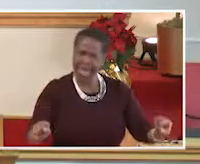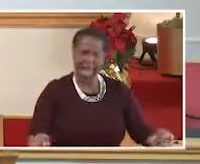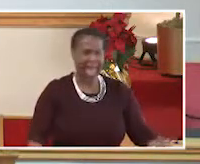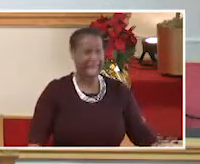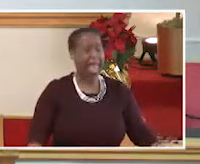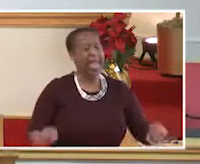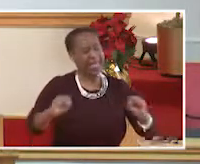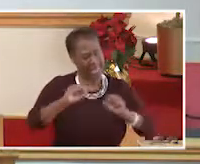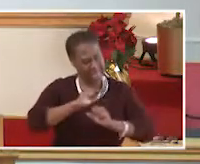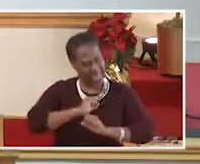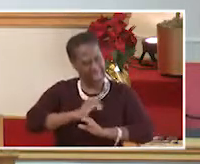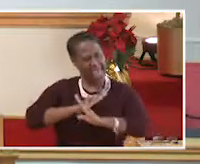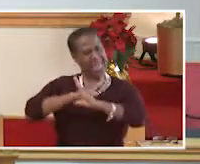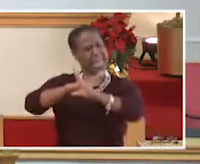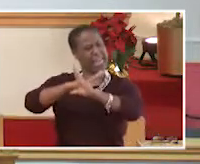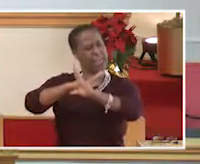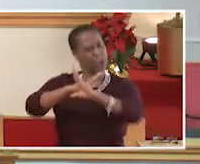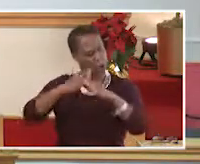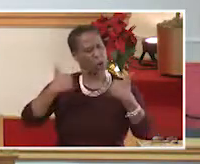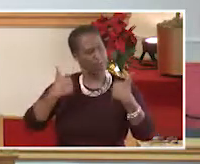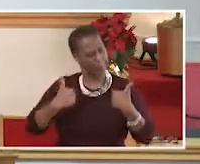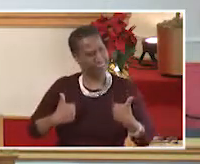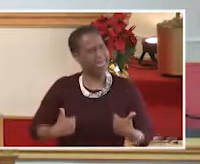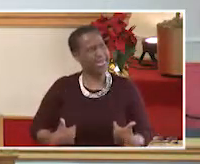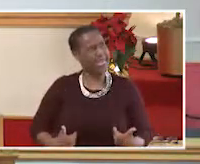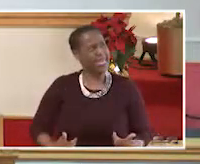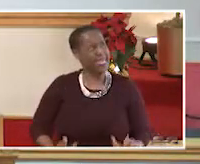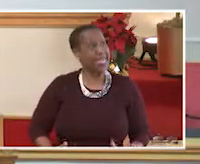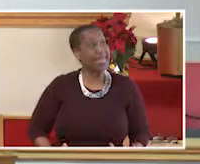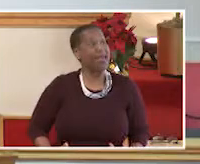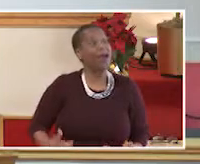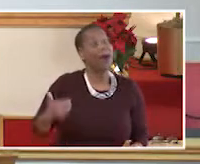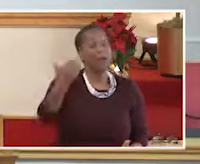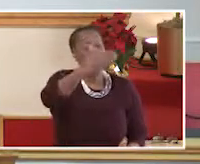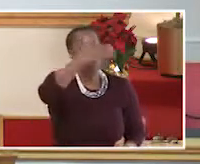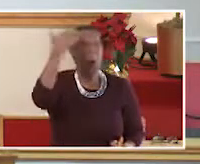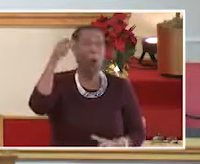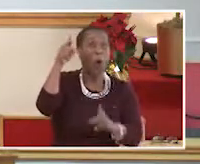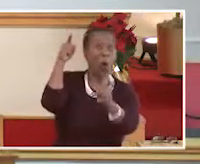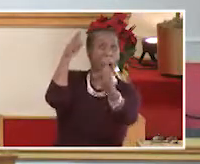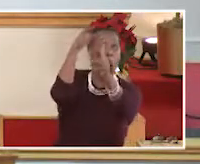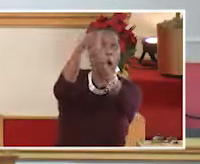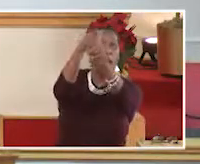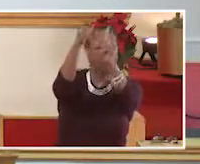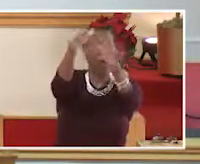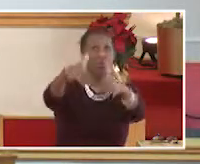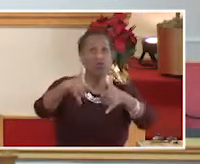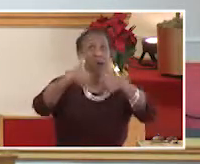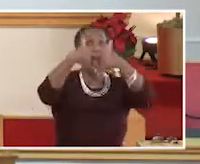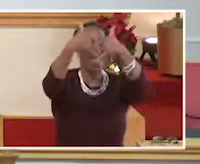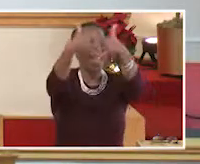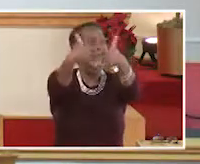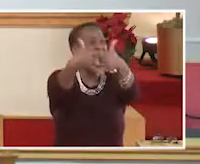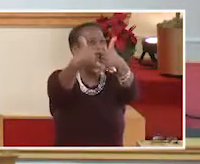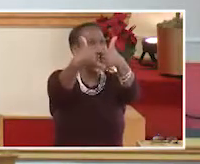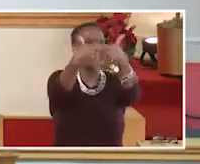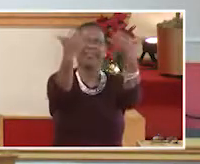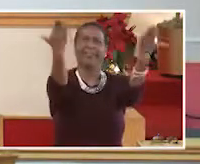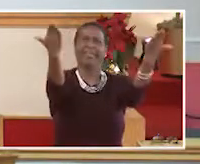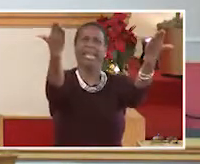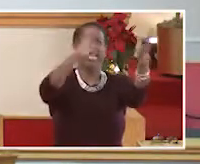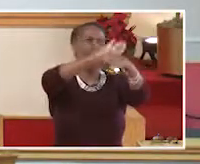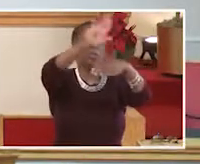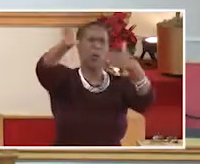Nothing can hinder me, for the prize is